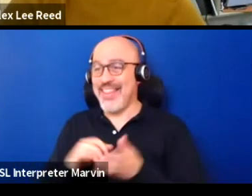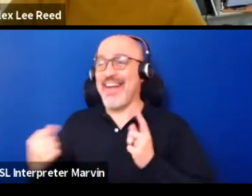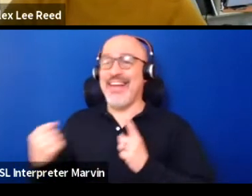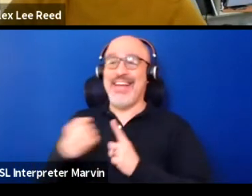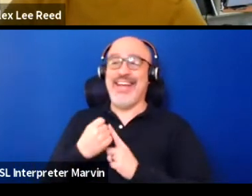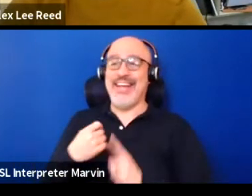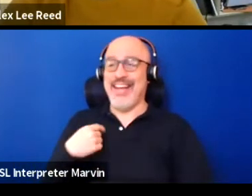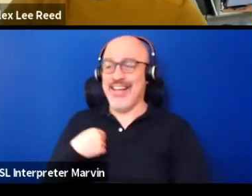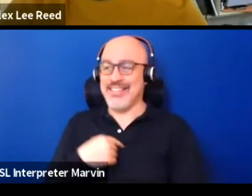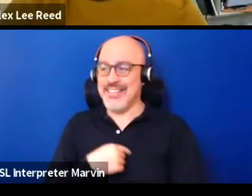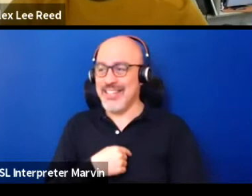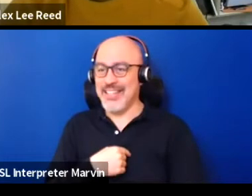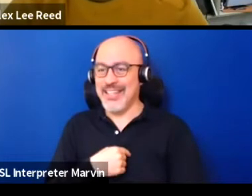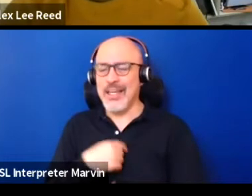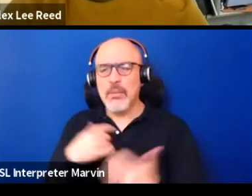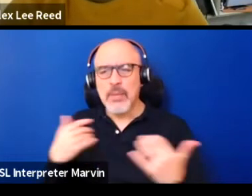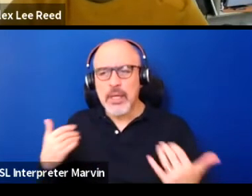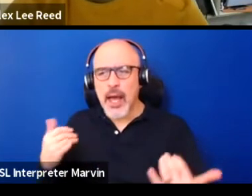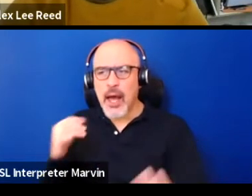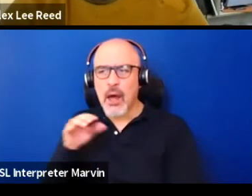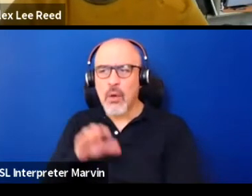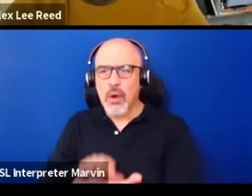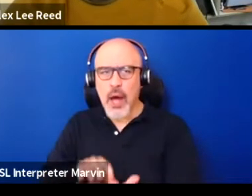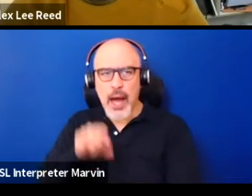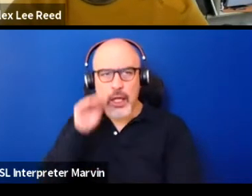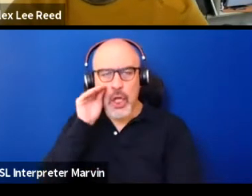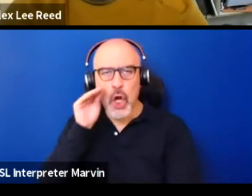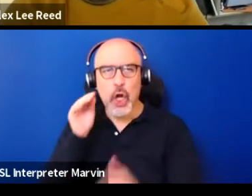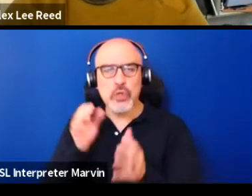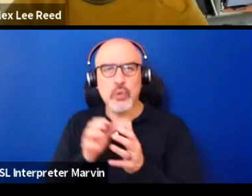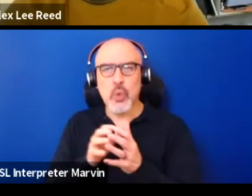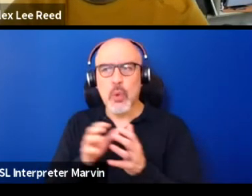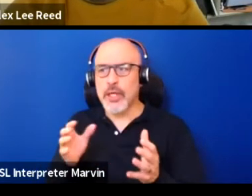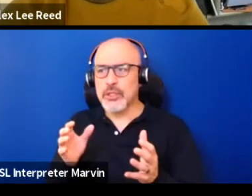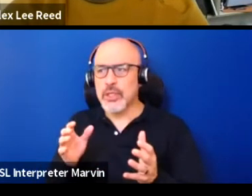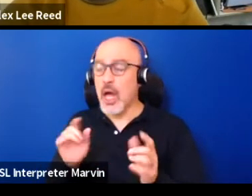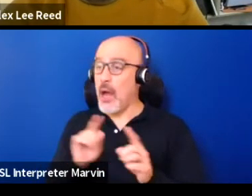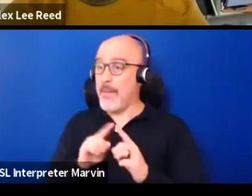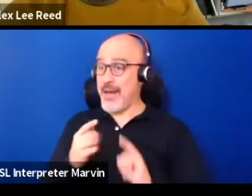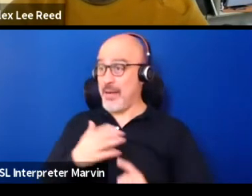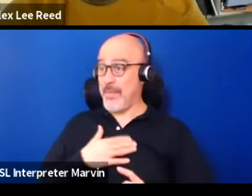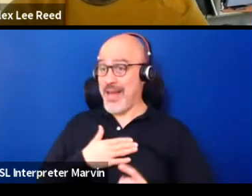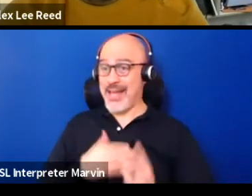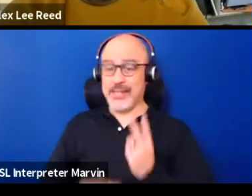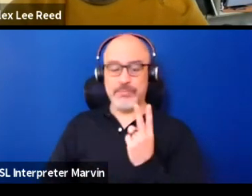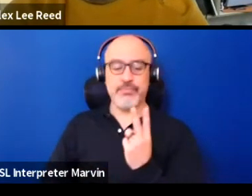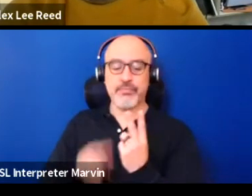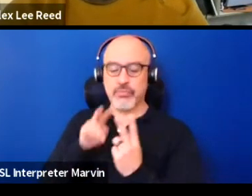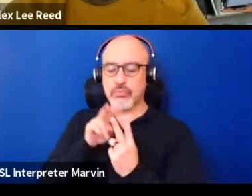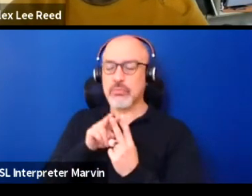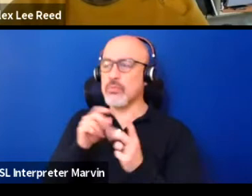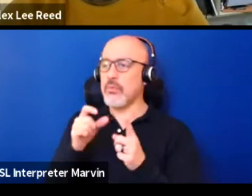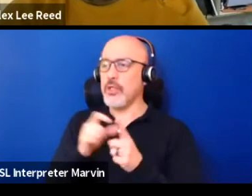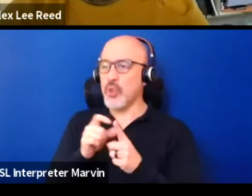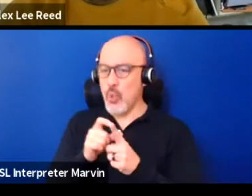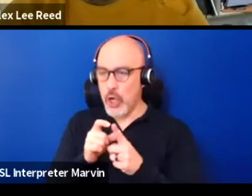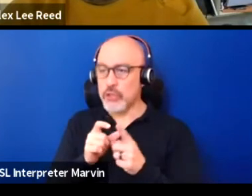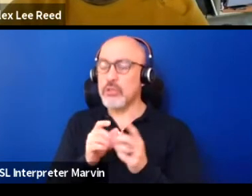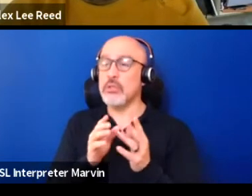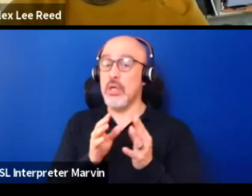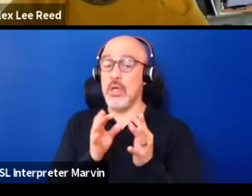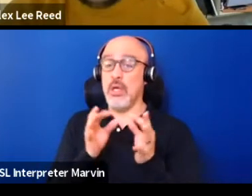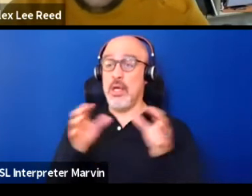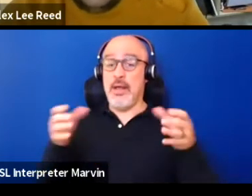time frame and this period. And the two words that keep coming up for me is collective power. Right. Collective